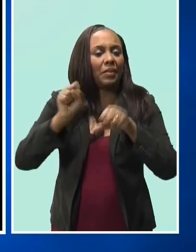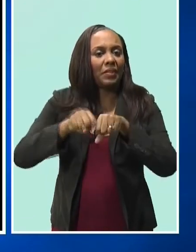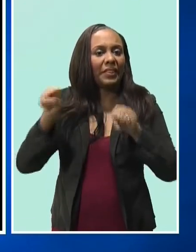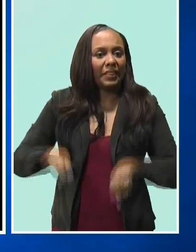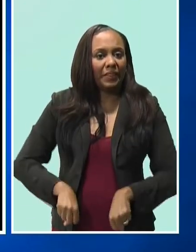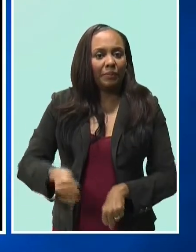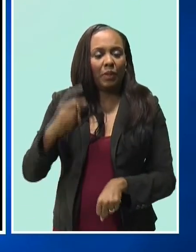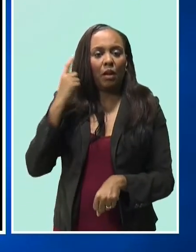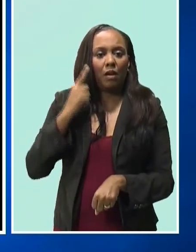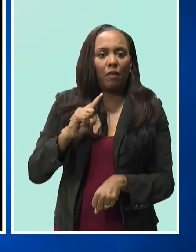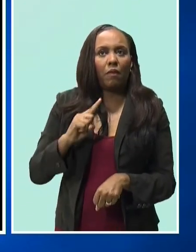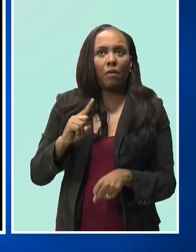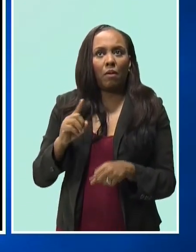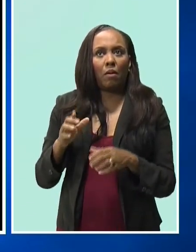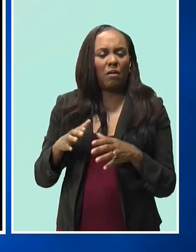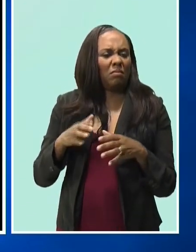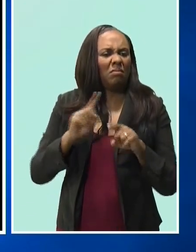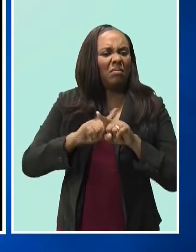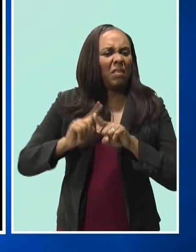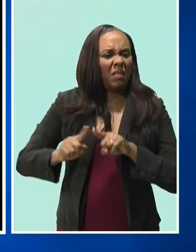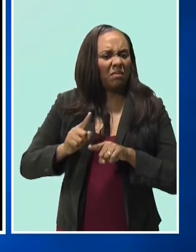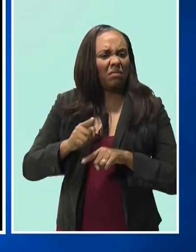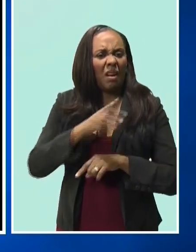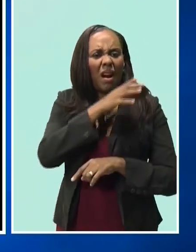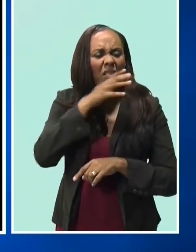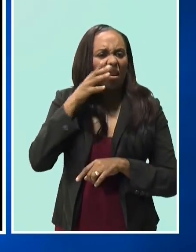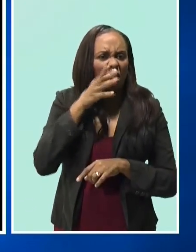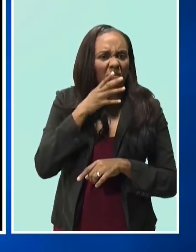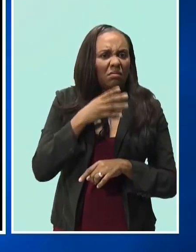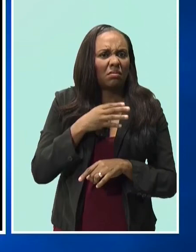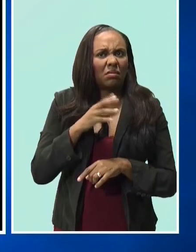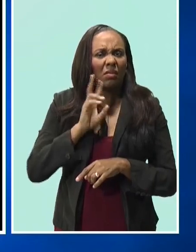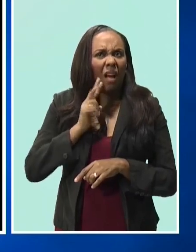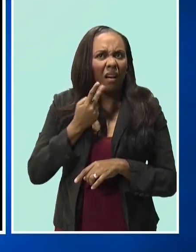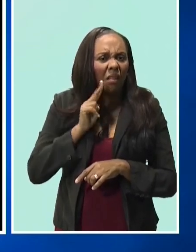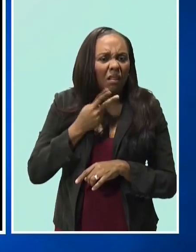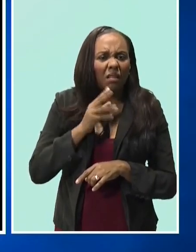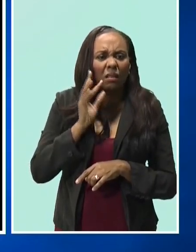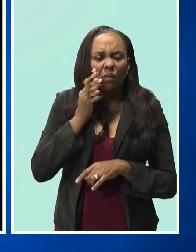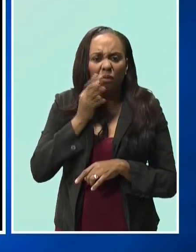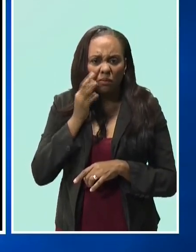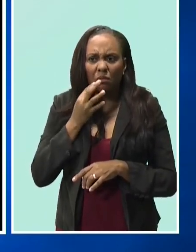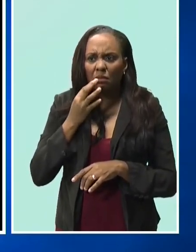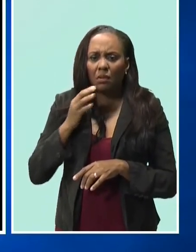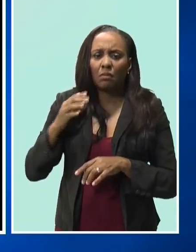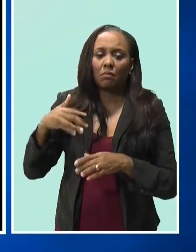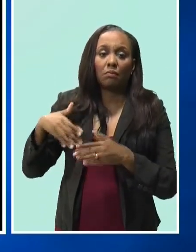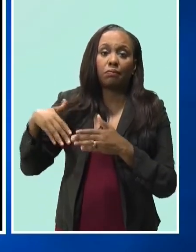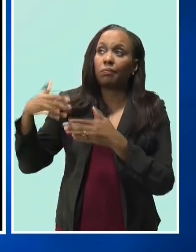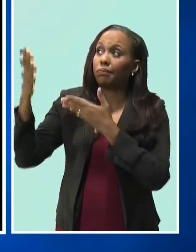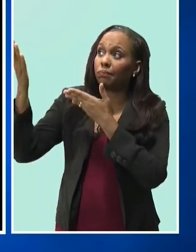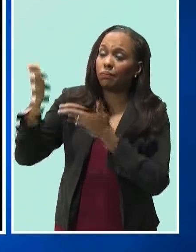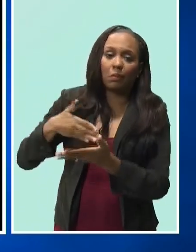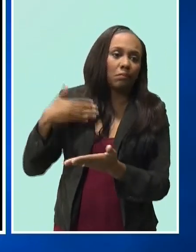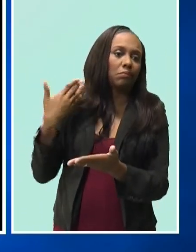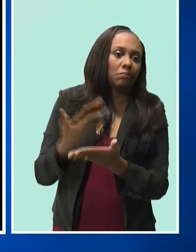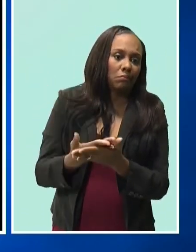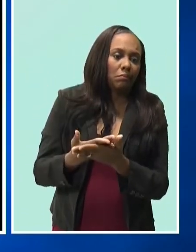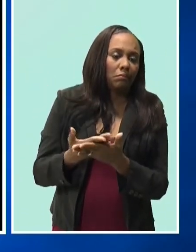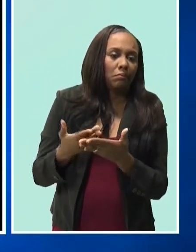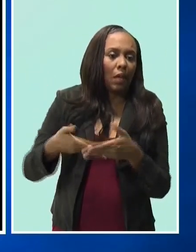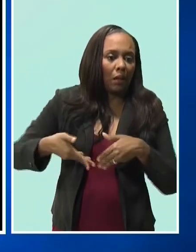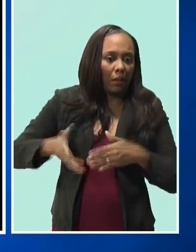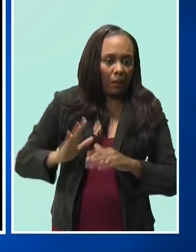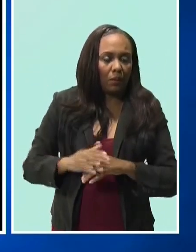facilitate the largest shipment of agricultural produce for the year. The minister said although traffickers are not allowed into Barbados due to the lack of flights